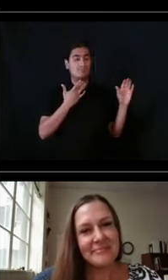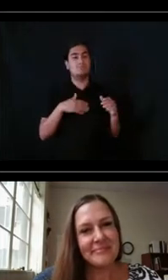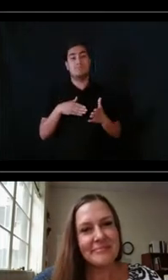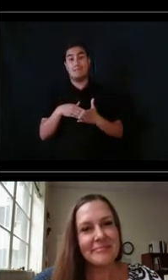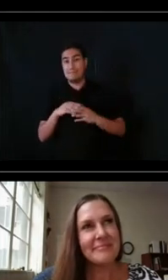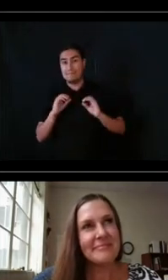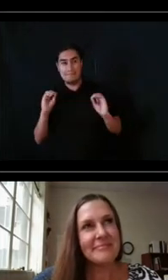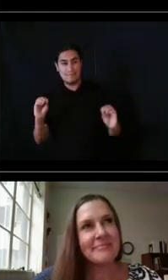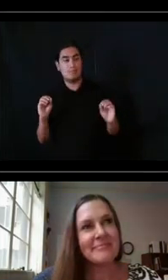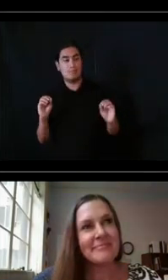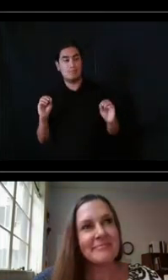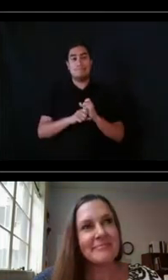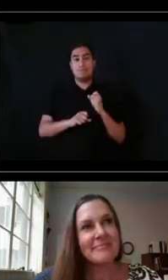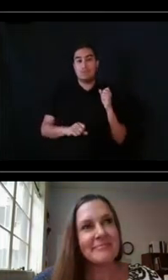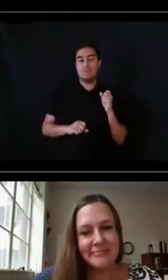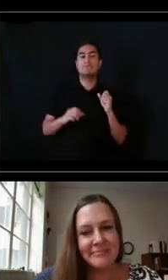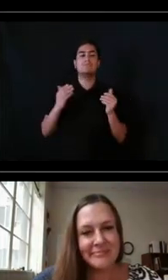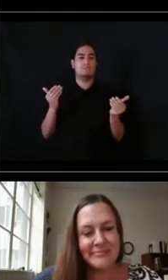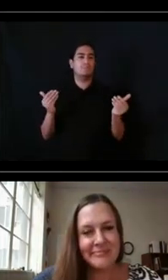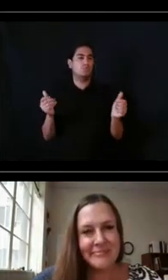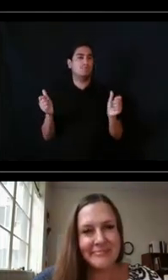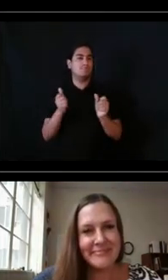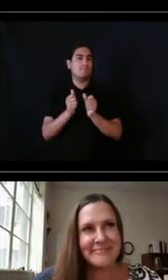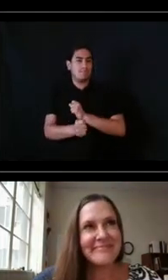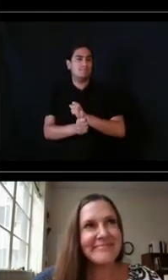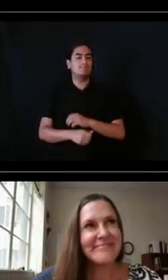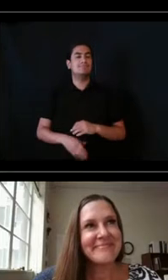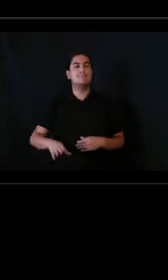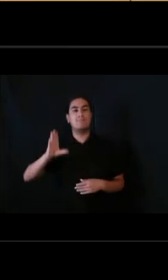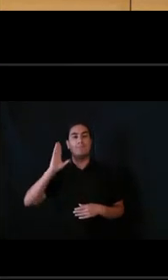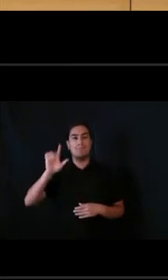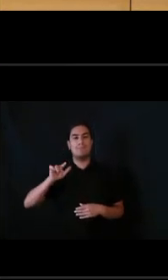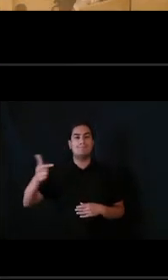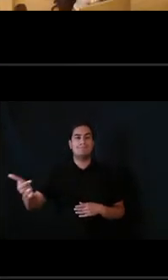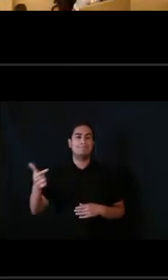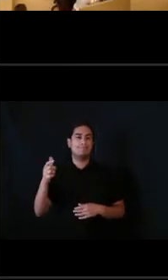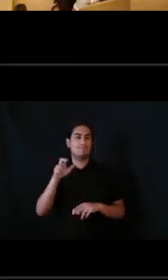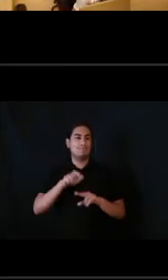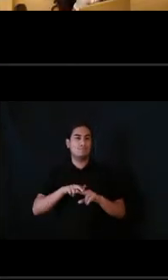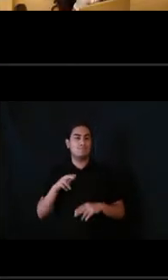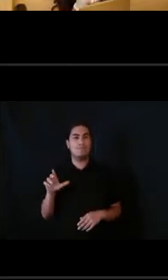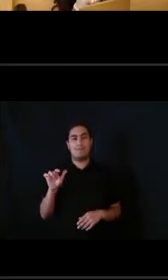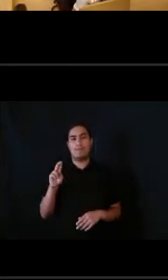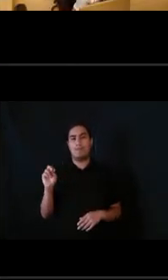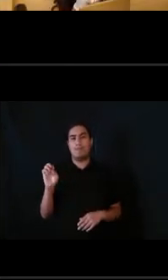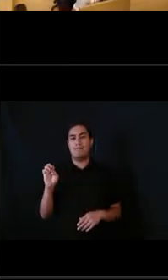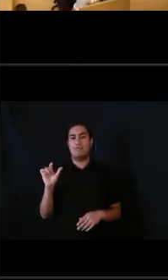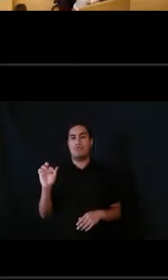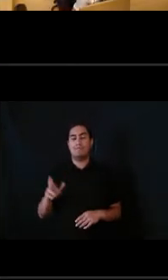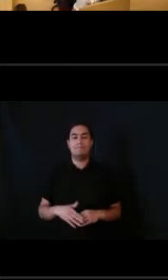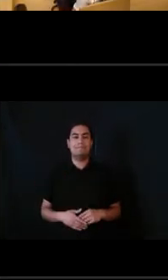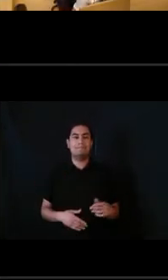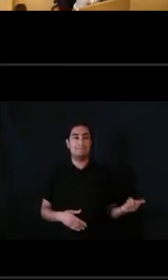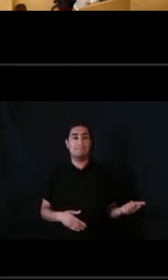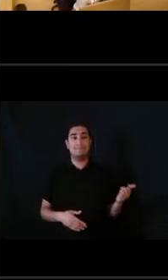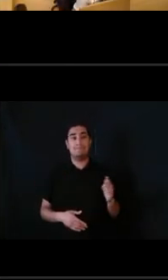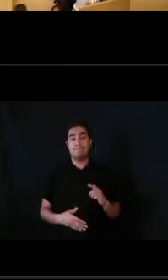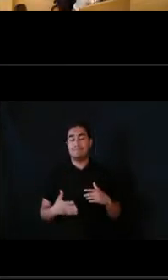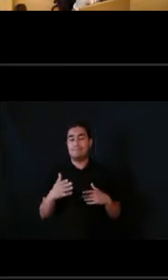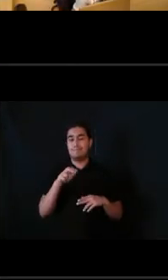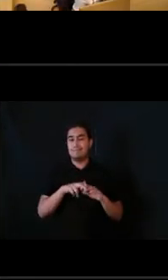abstentions promotion passes and i'm going to turn it back over to our chair lee ann eager thank